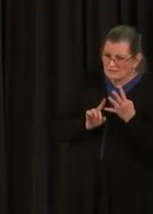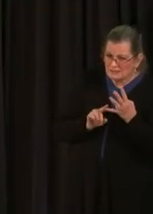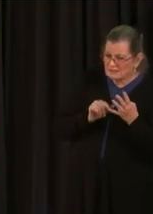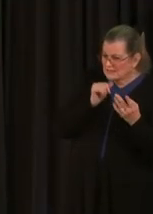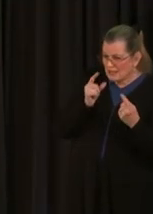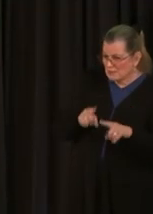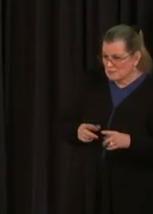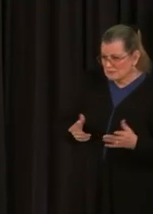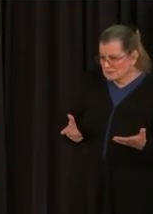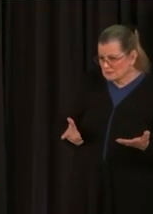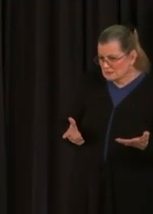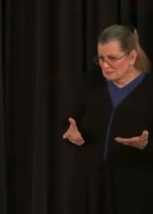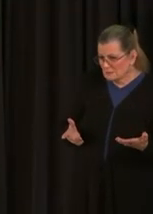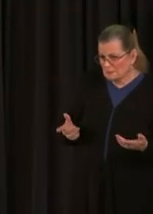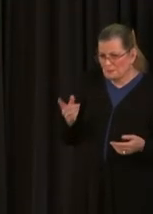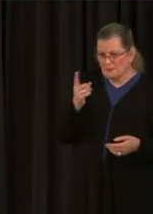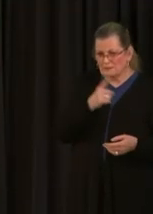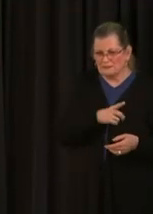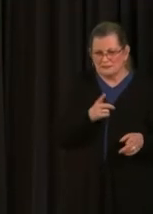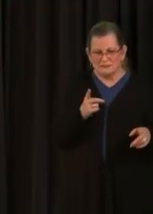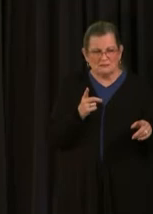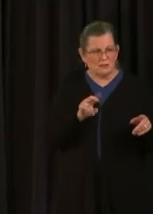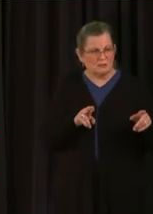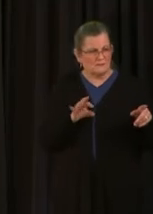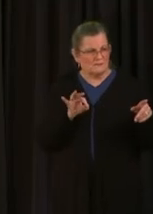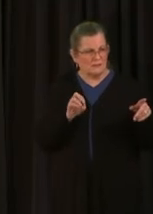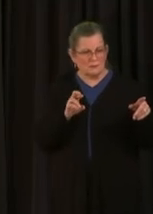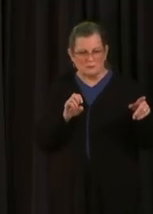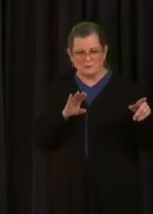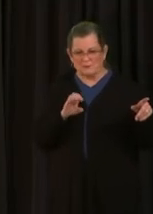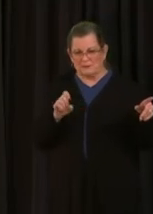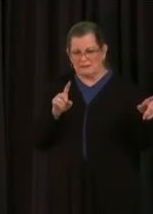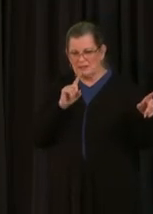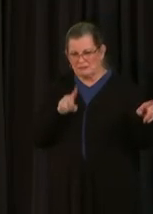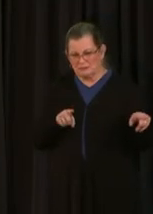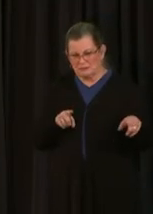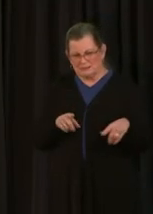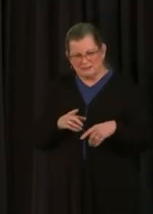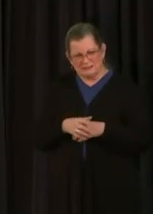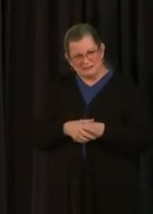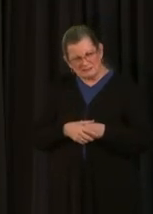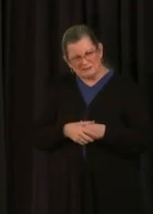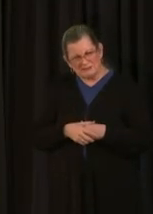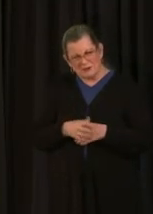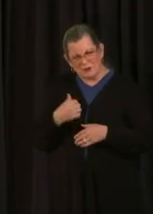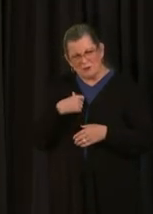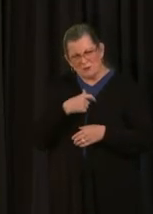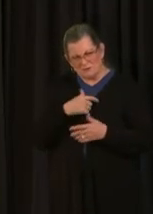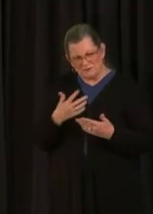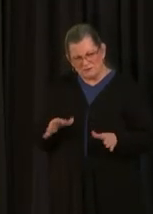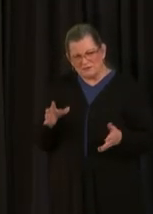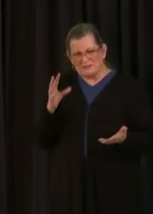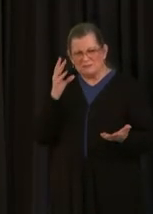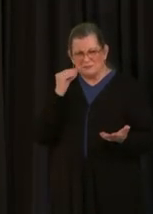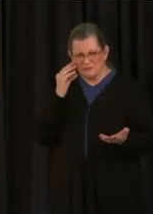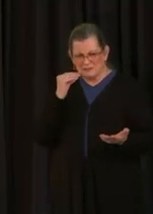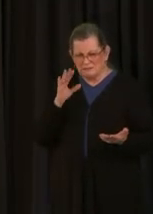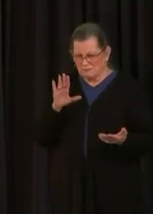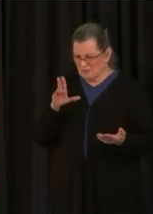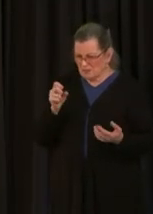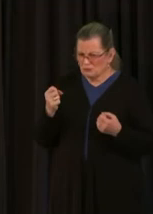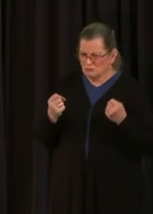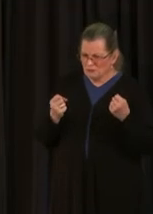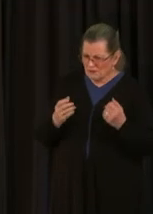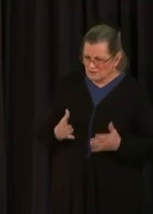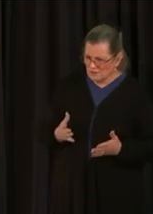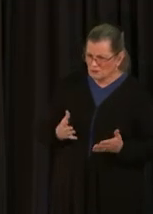continue to work with DCPS as kids start returning to school, and we look forward to the opportunities to engage schools once they do